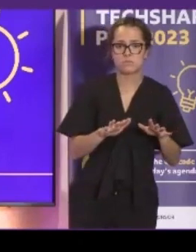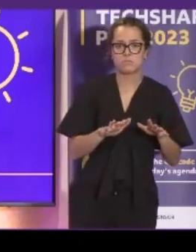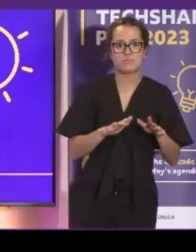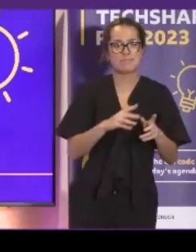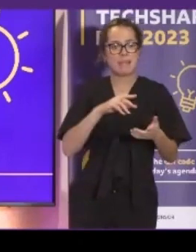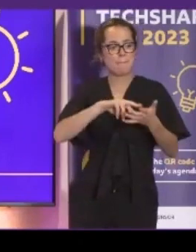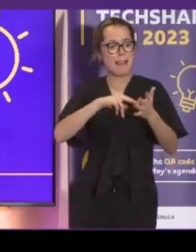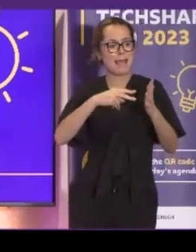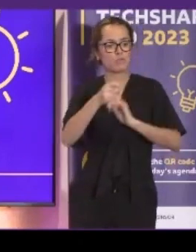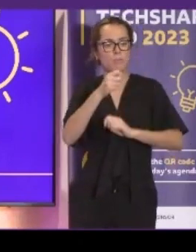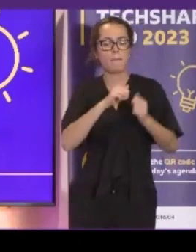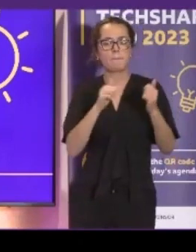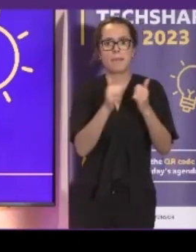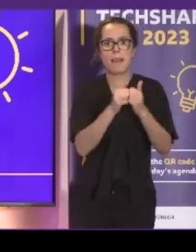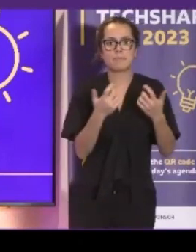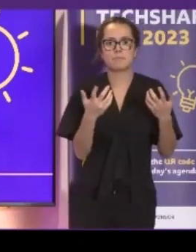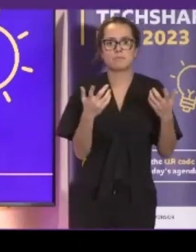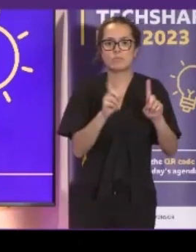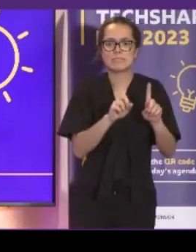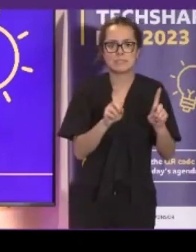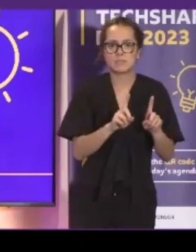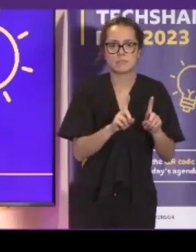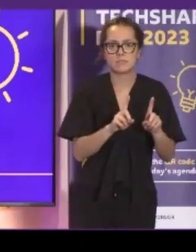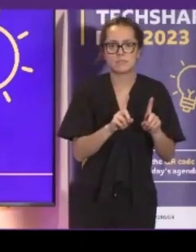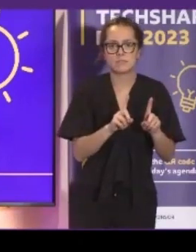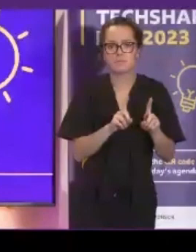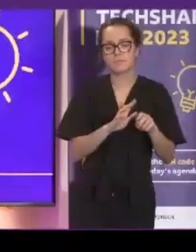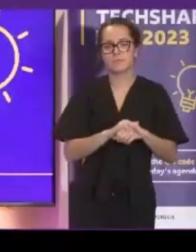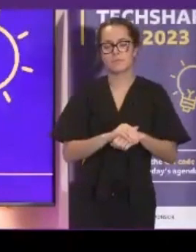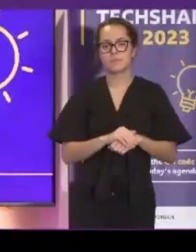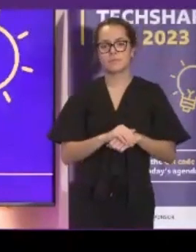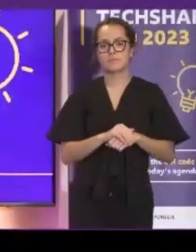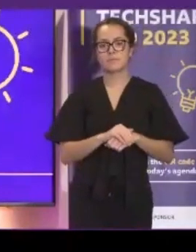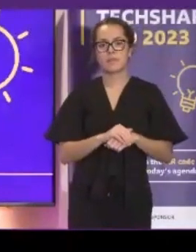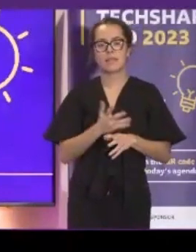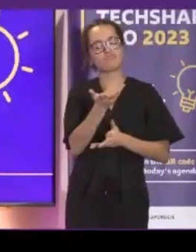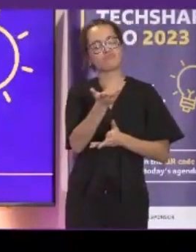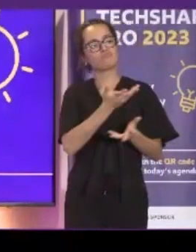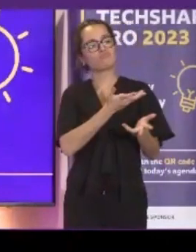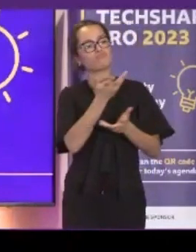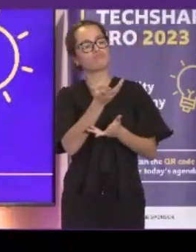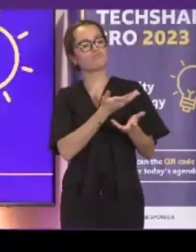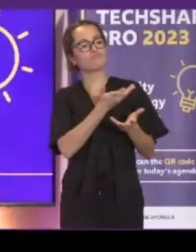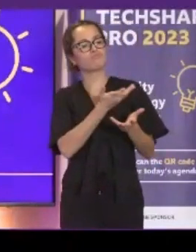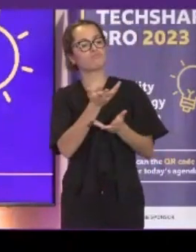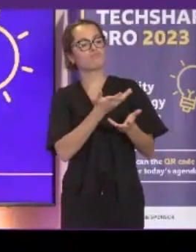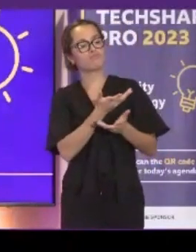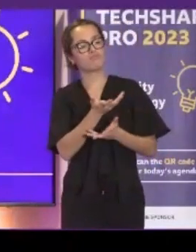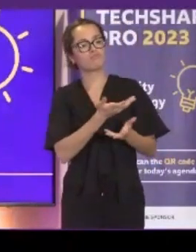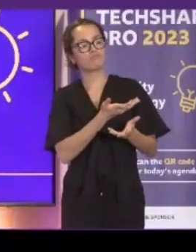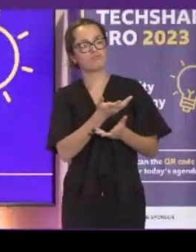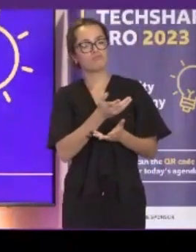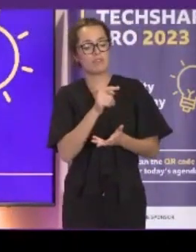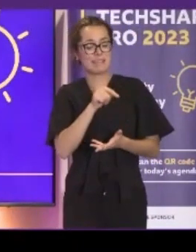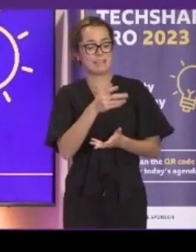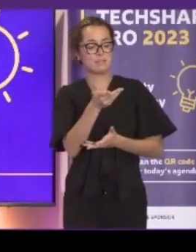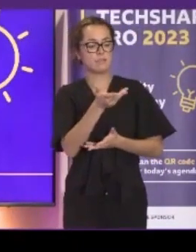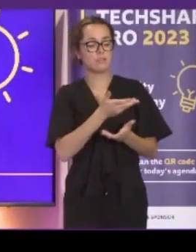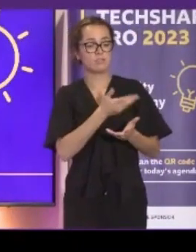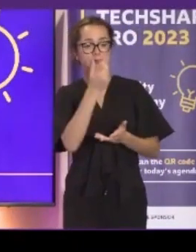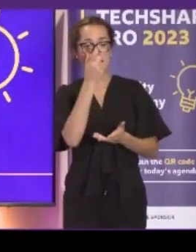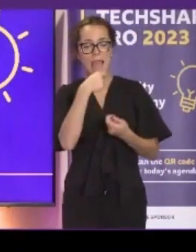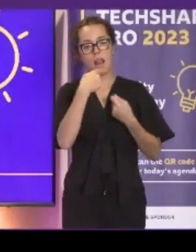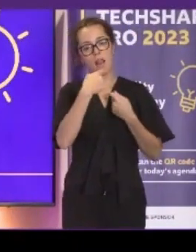compliance? And then just, you know, have really candid discussions with them. I'm not going to lie, these are discussions that can